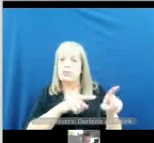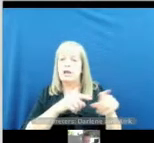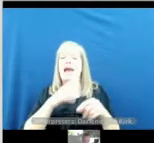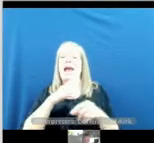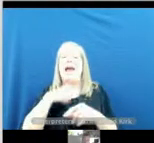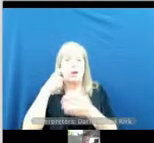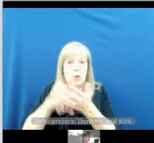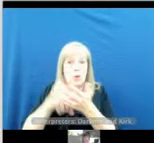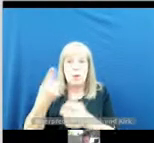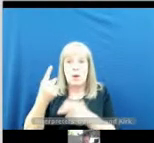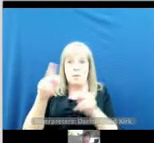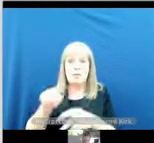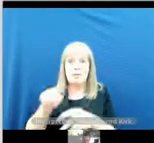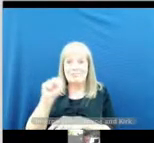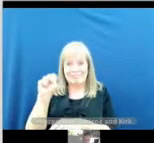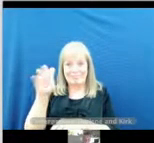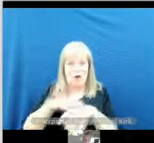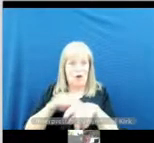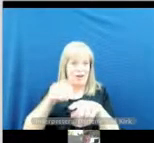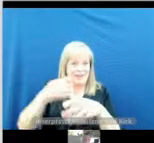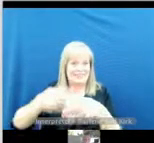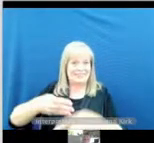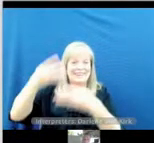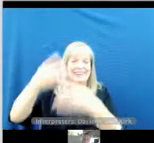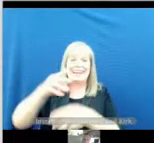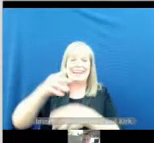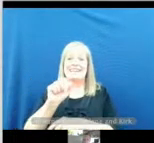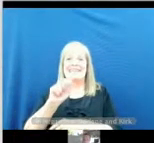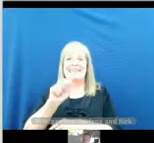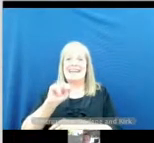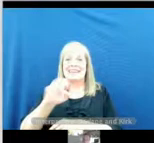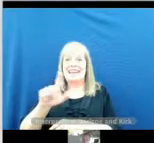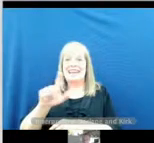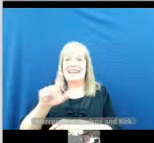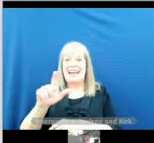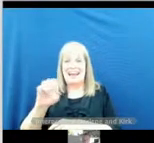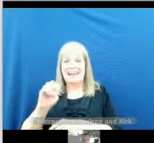mentioned it here. Thanks, Danielle. So the CVET camp,